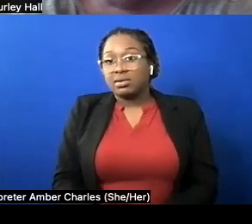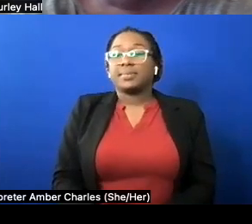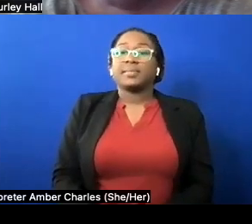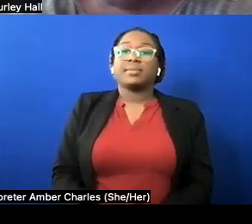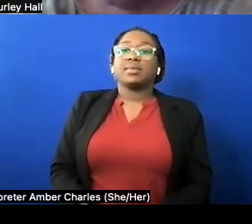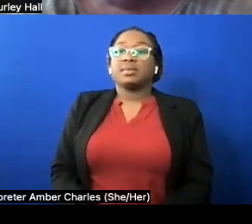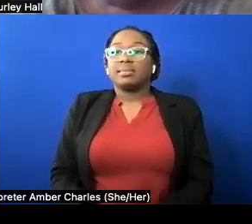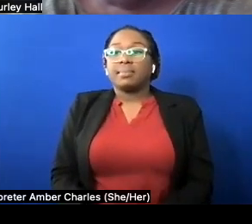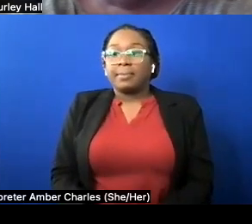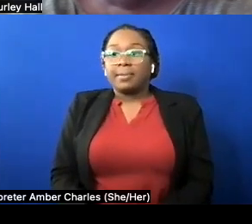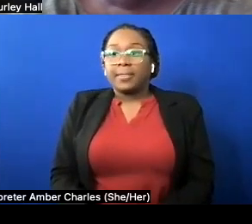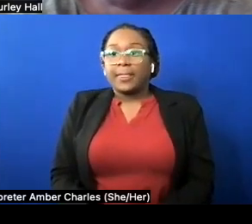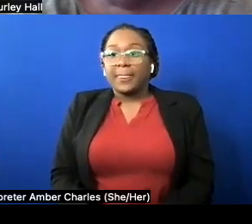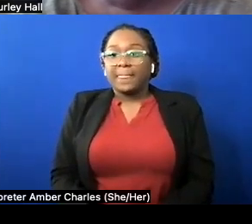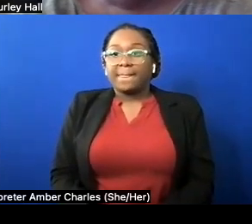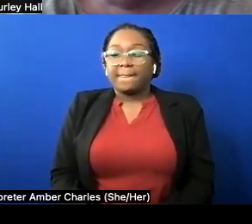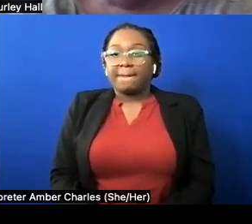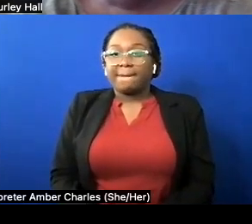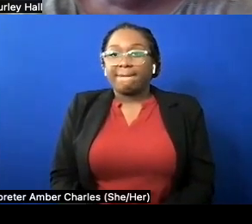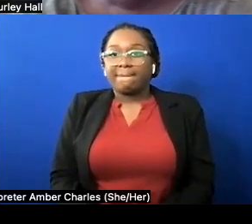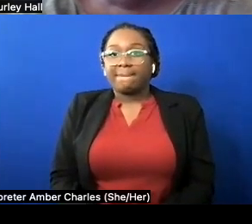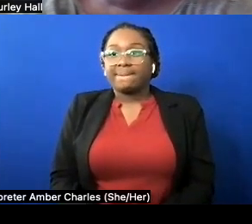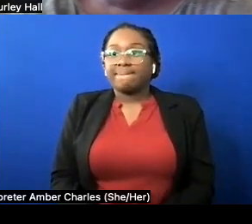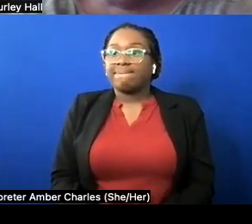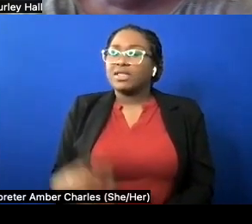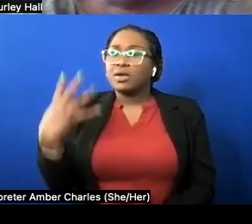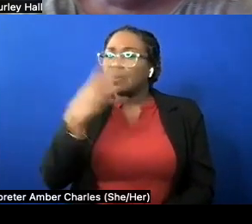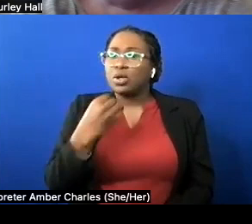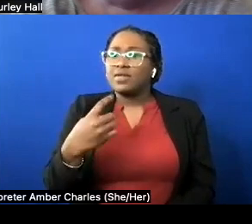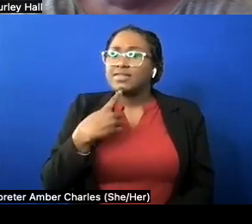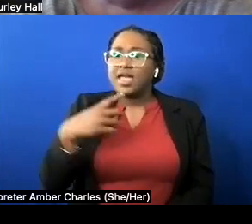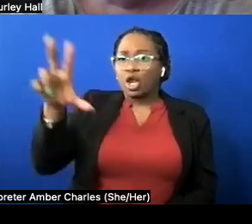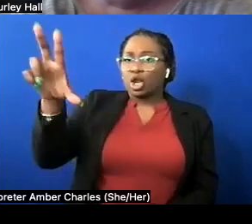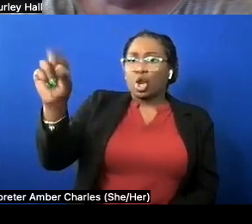there in just saying that no with a full chest,